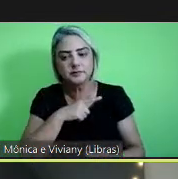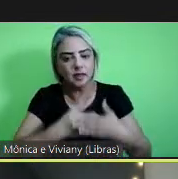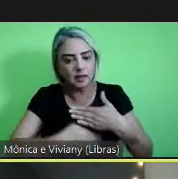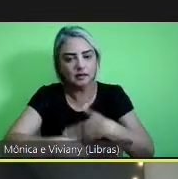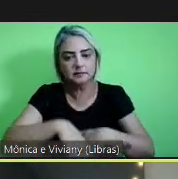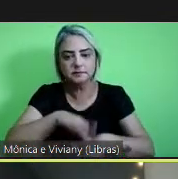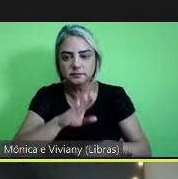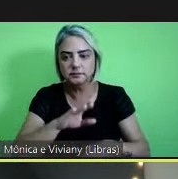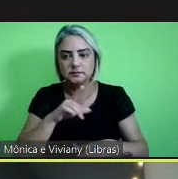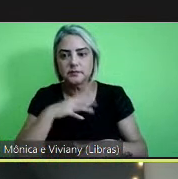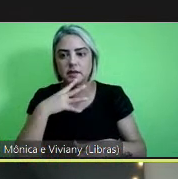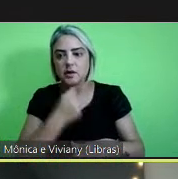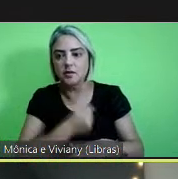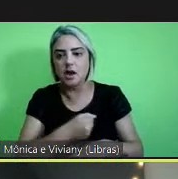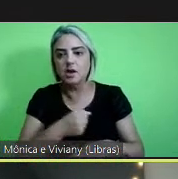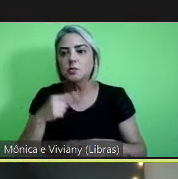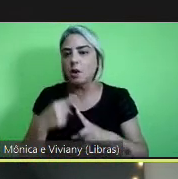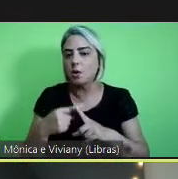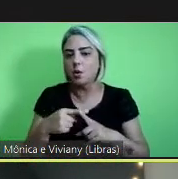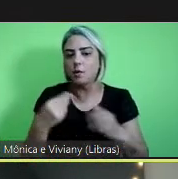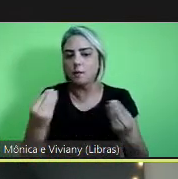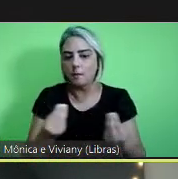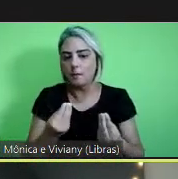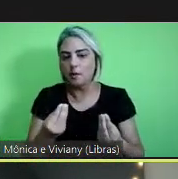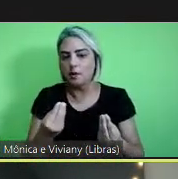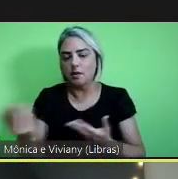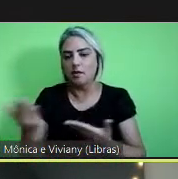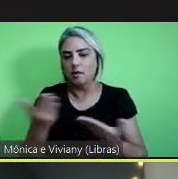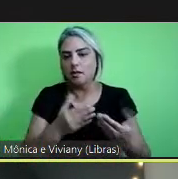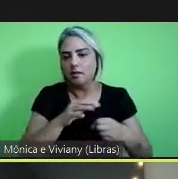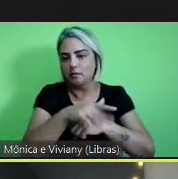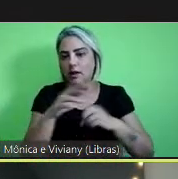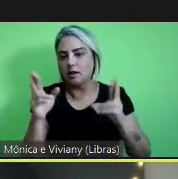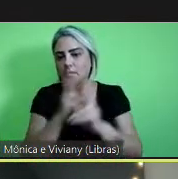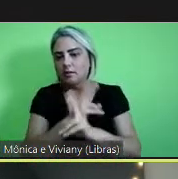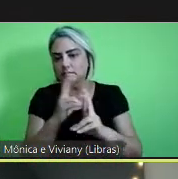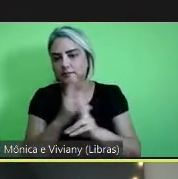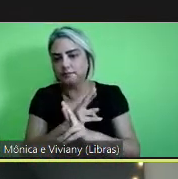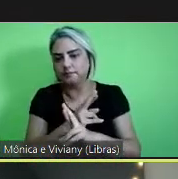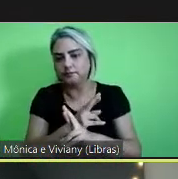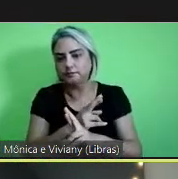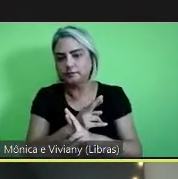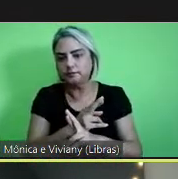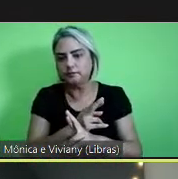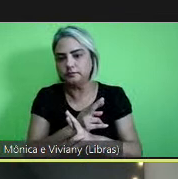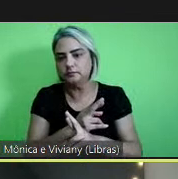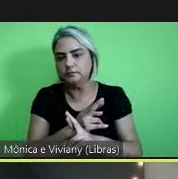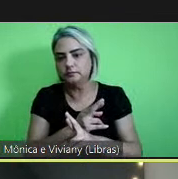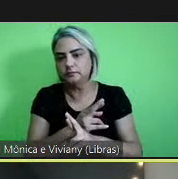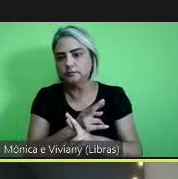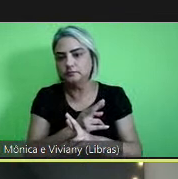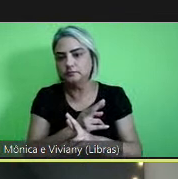It was very good, very positive. So I think that one of the things that we need to